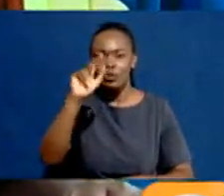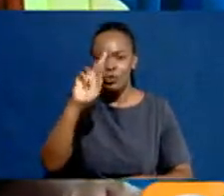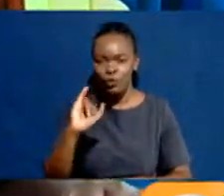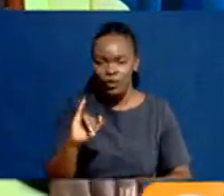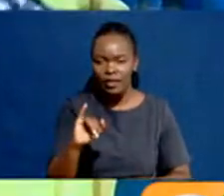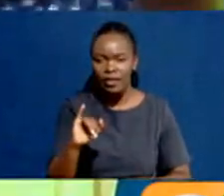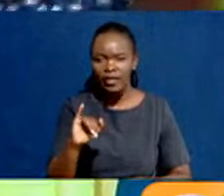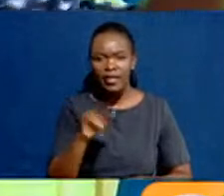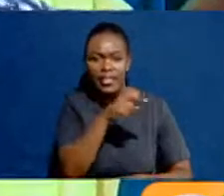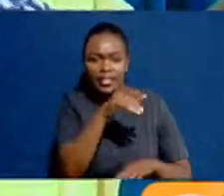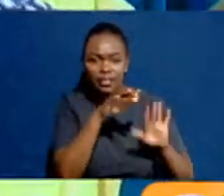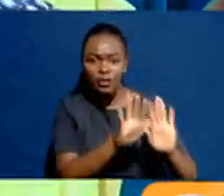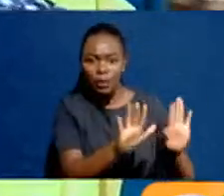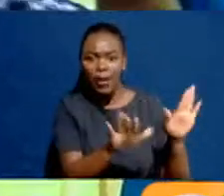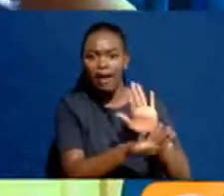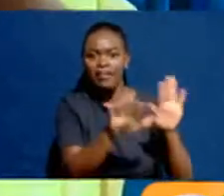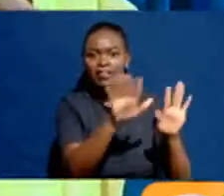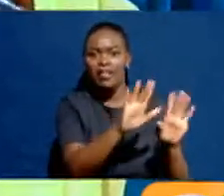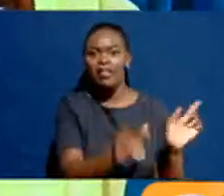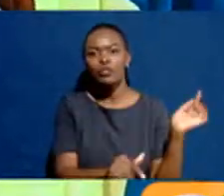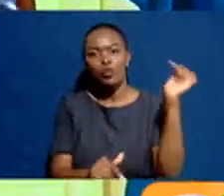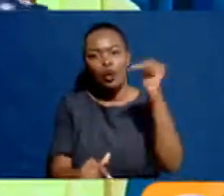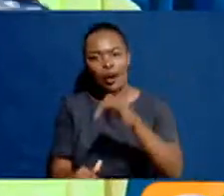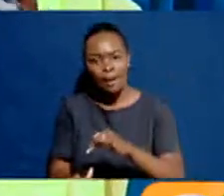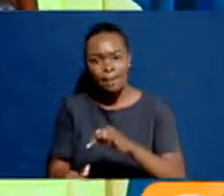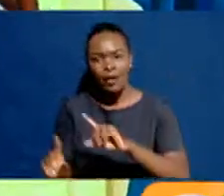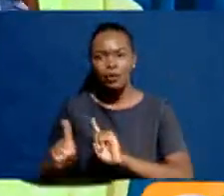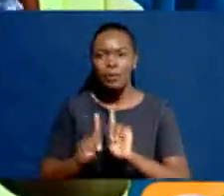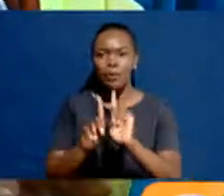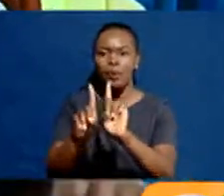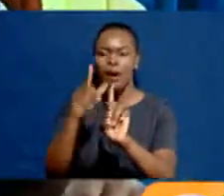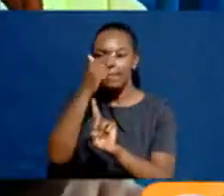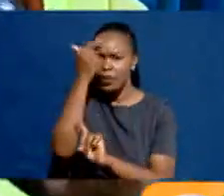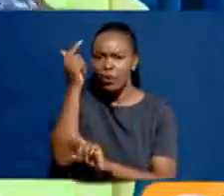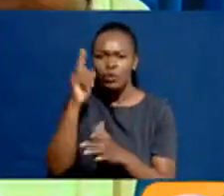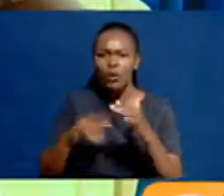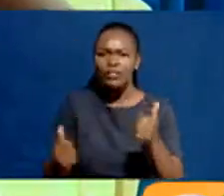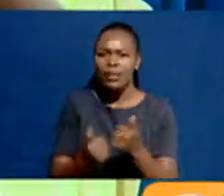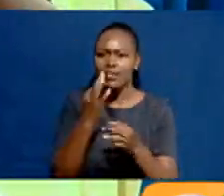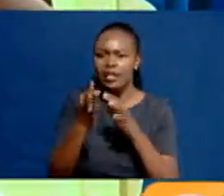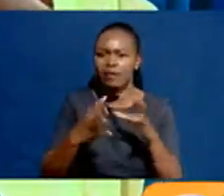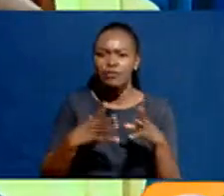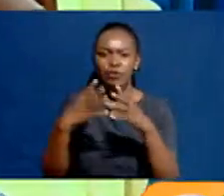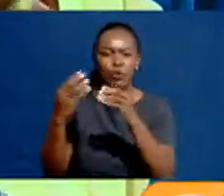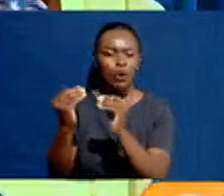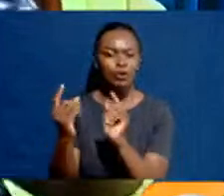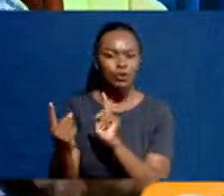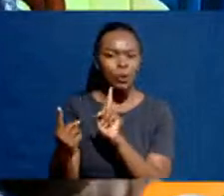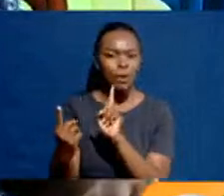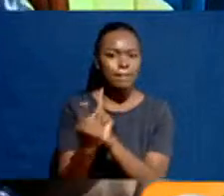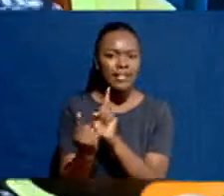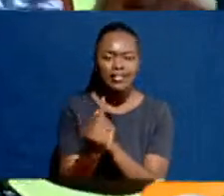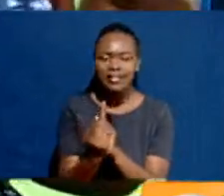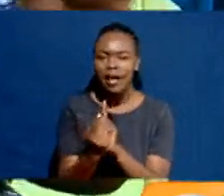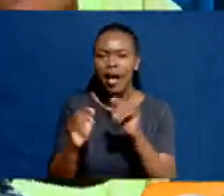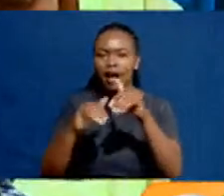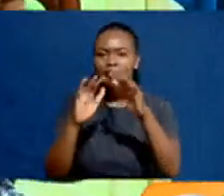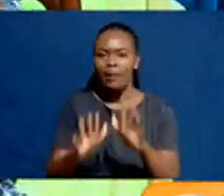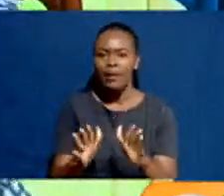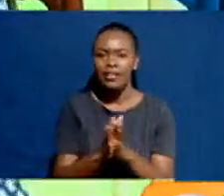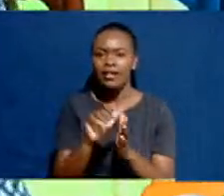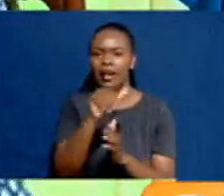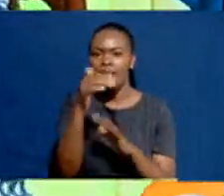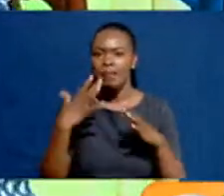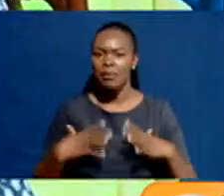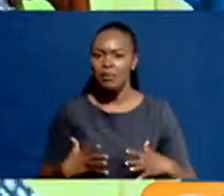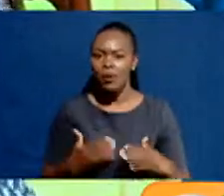to come back so that we go for the show. Because what happens when you go to meet farmers, when you go to meet exhibitors? There are certain issues